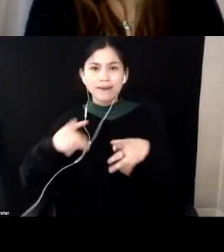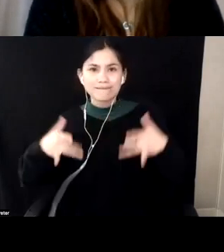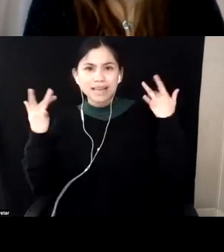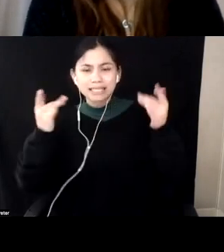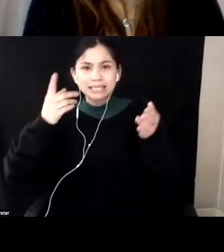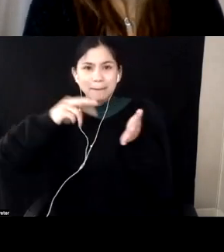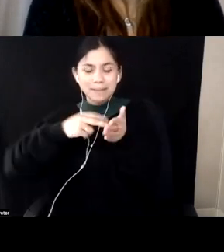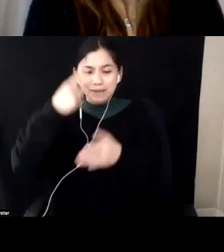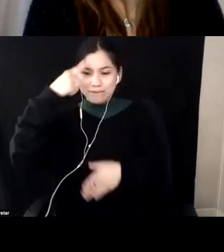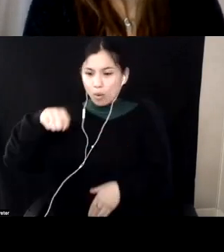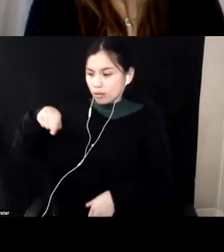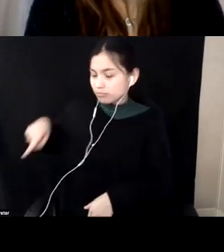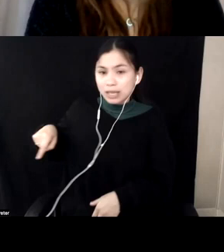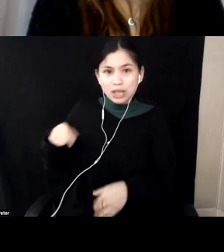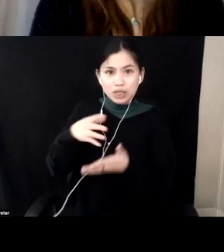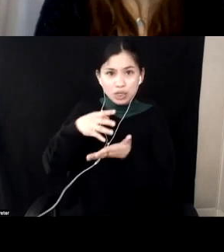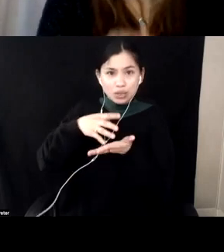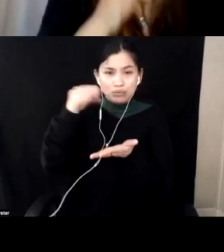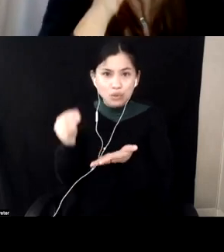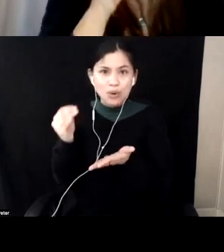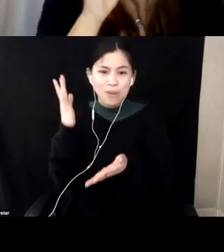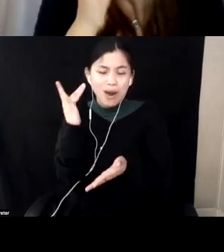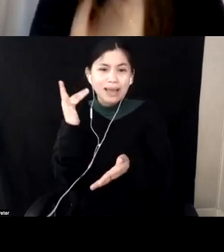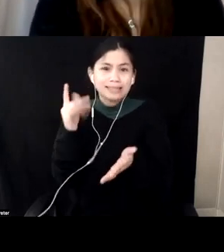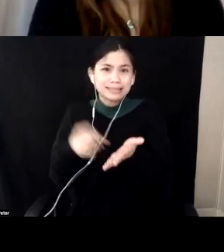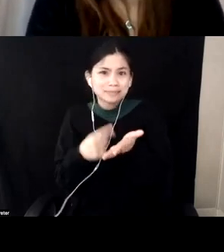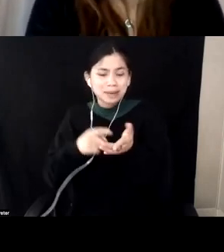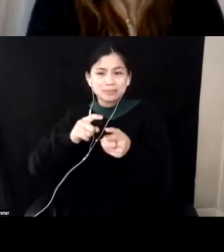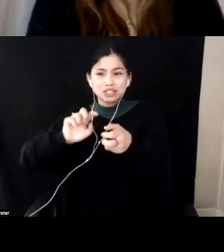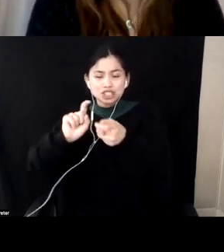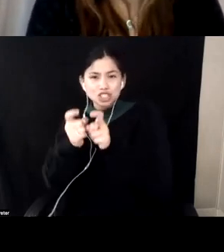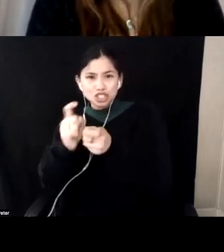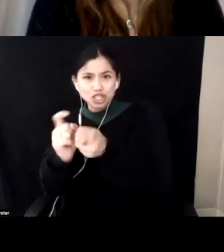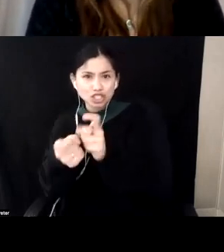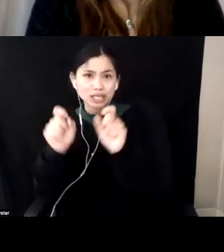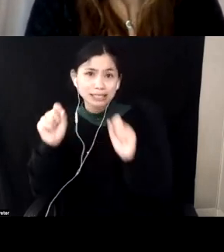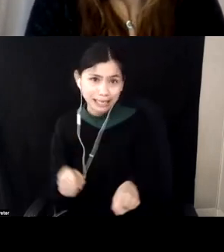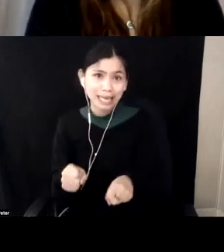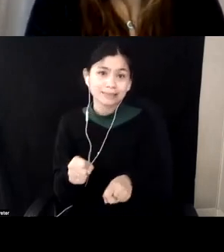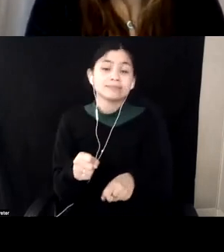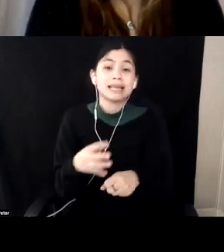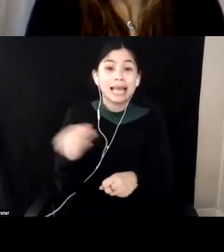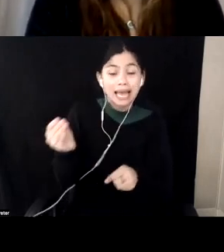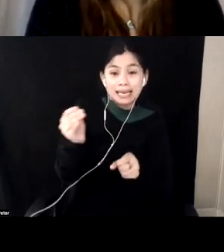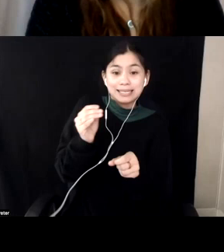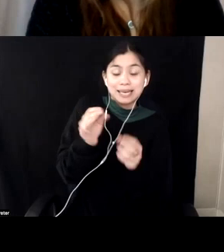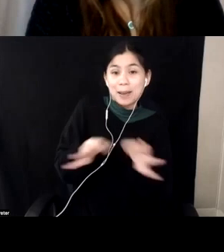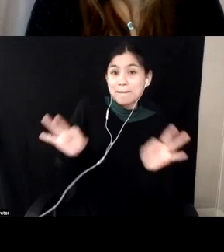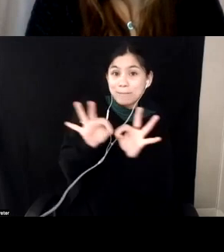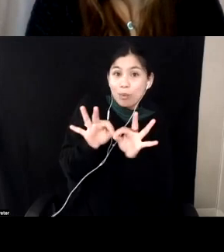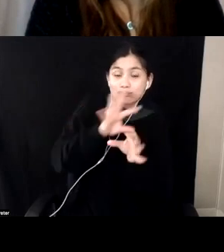be changed along the way, and why it's important to involve the family as well. Because for